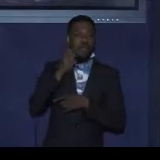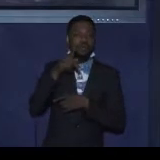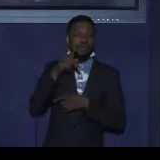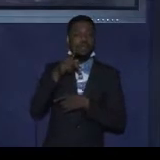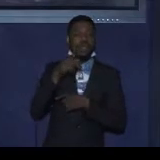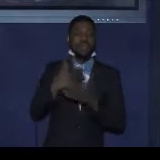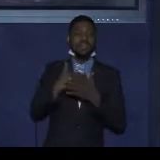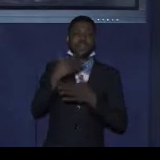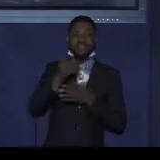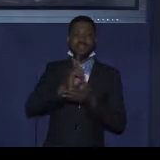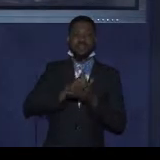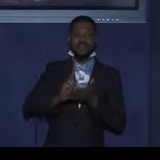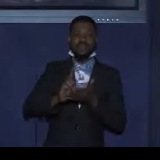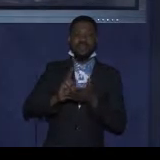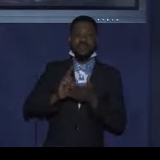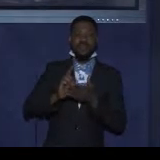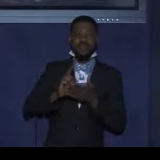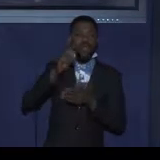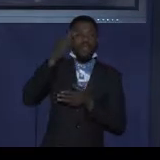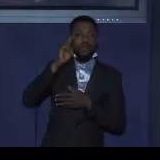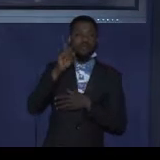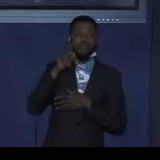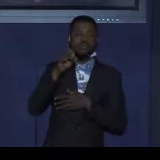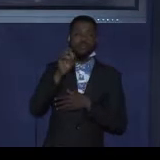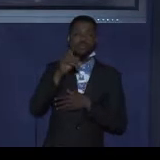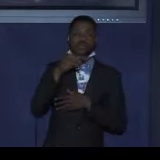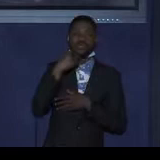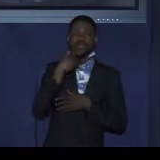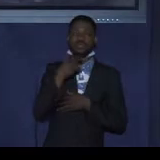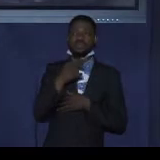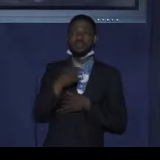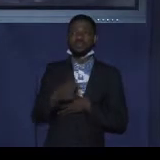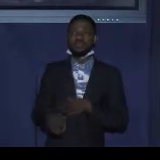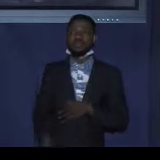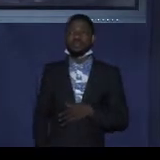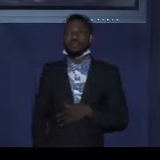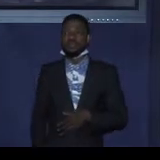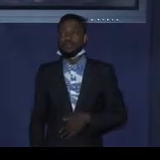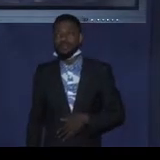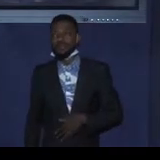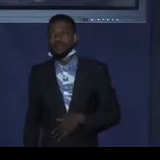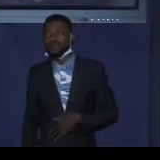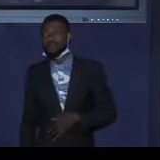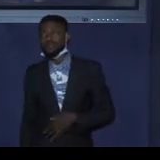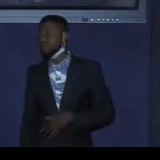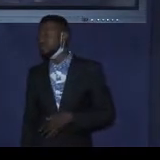lesson, next week. Uncle Popo says, sorry, next week was in there.